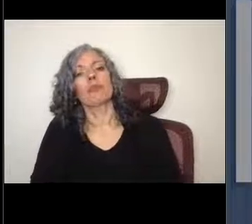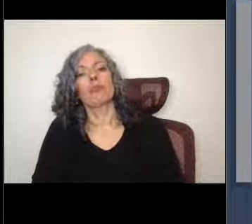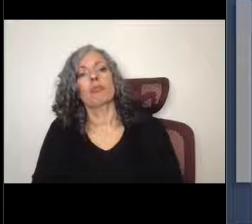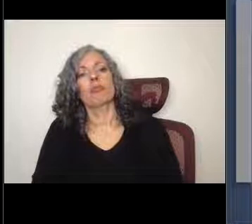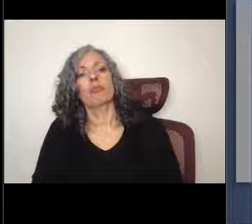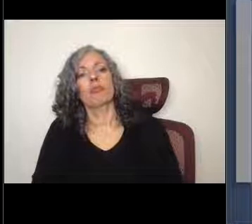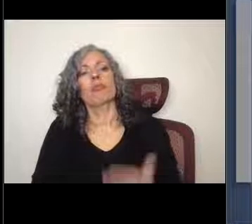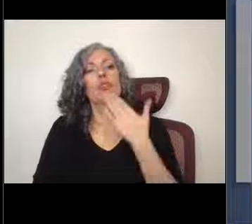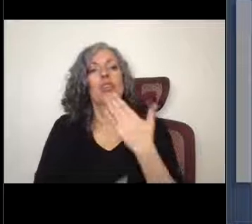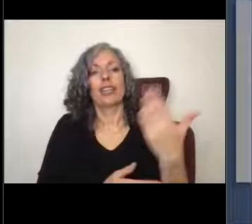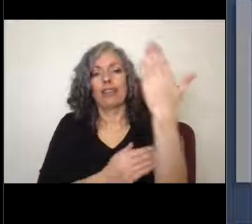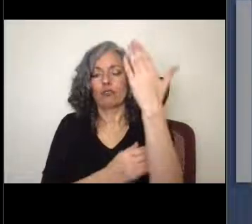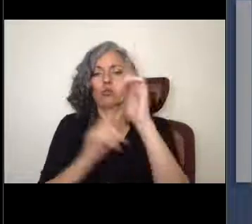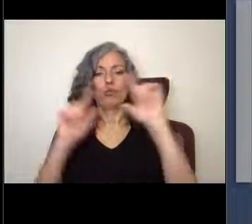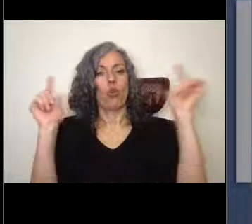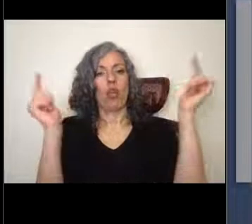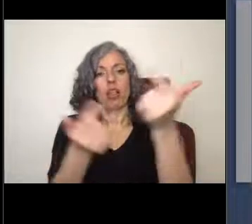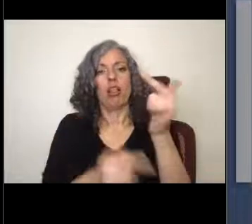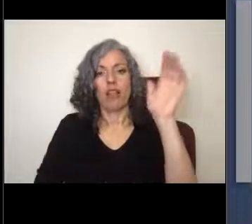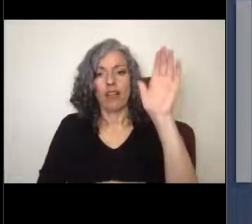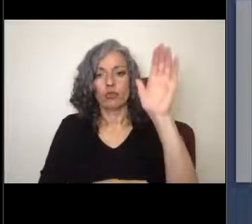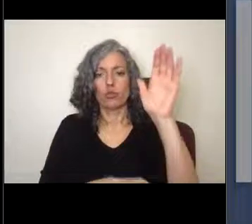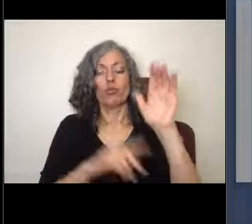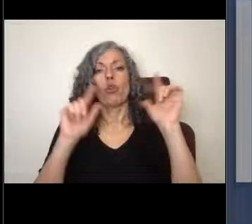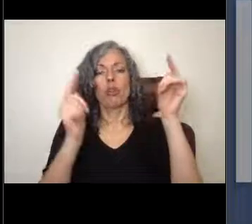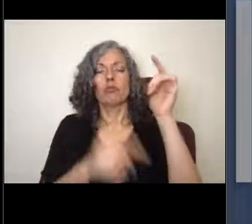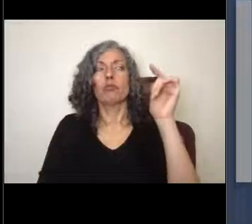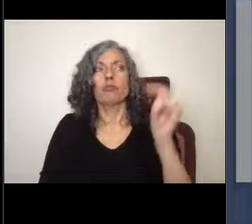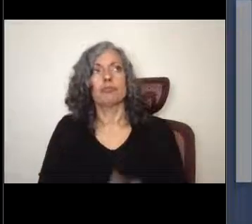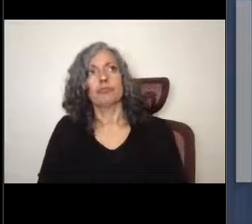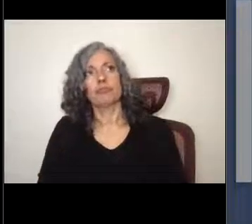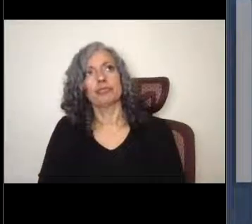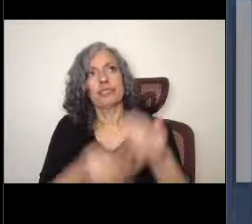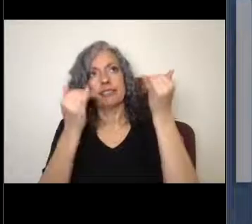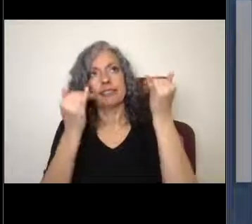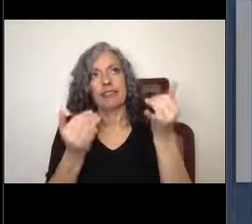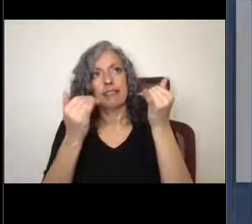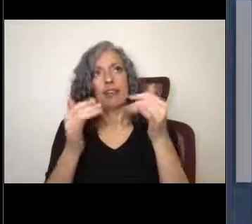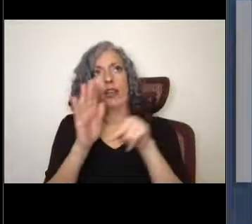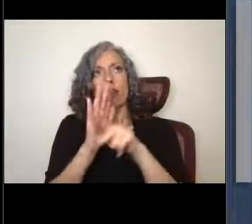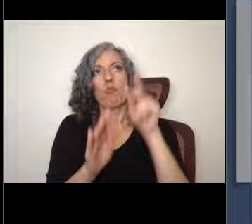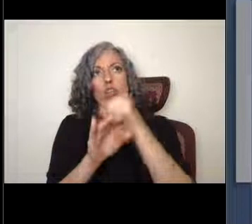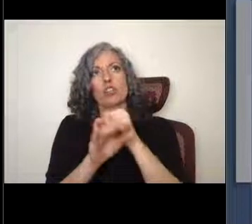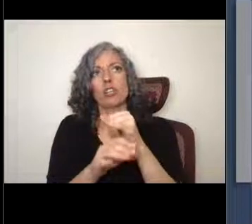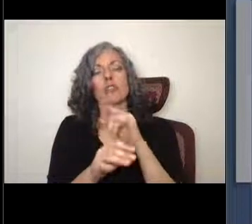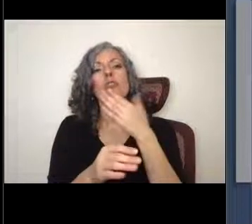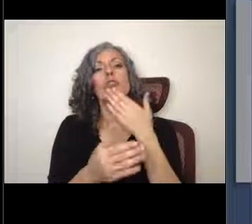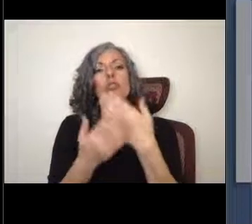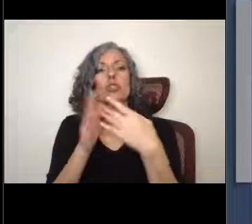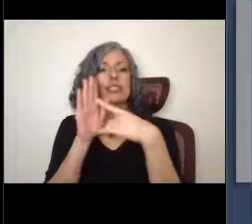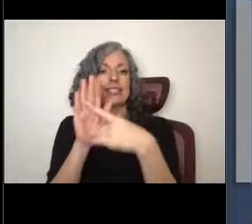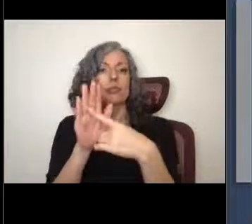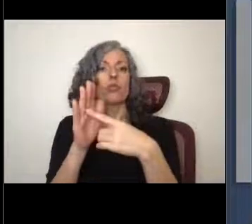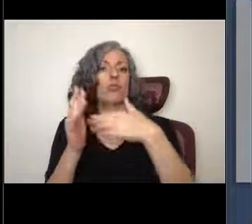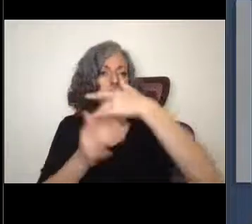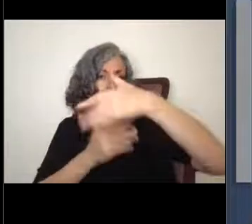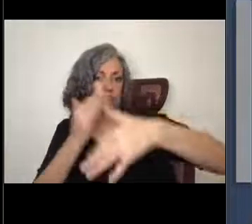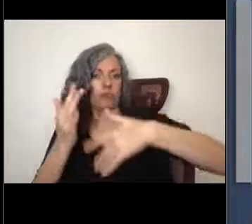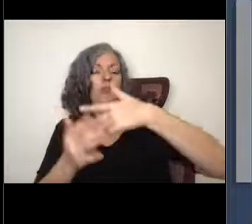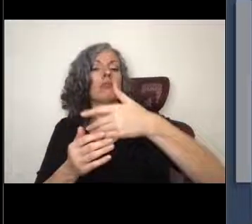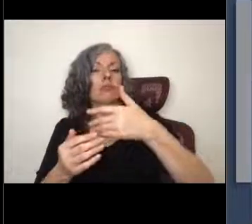good afternoon, everyone. This particular project was really a classic example of good engagement. We did go back and